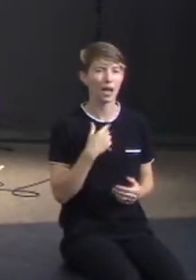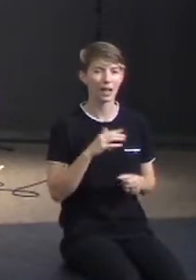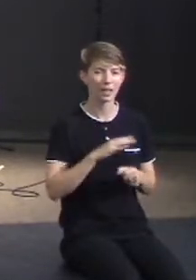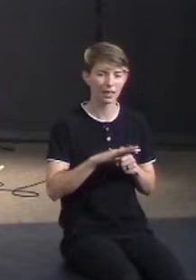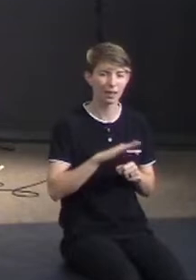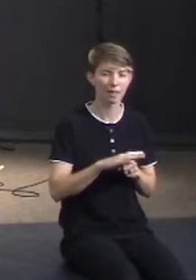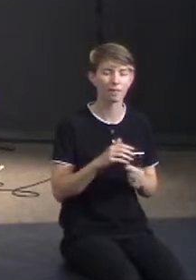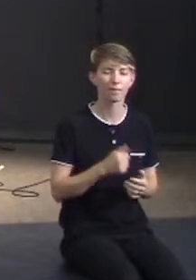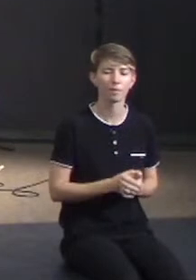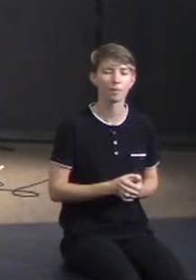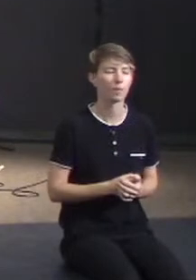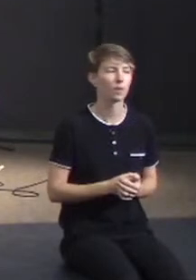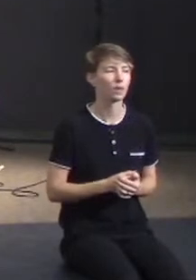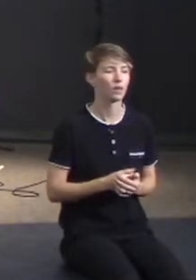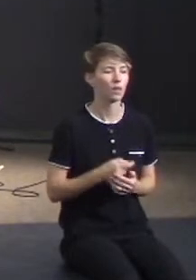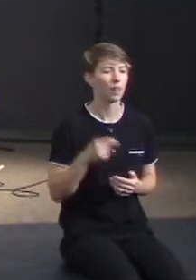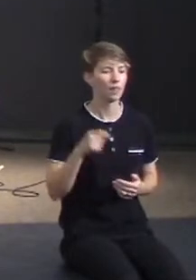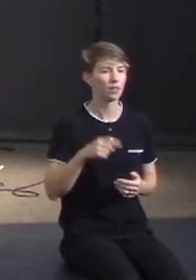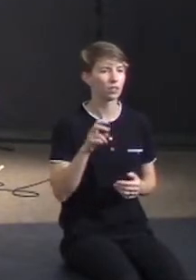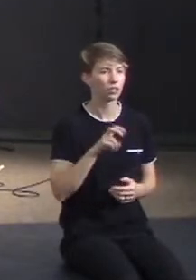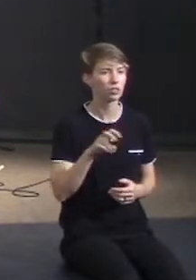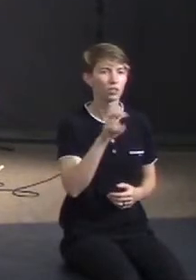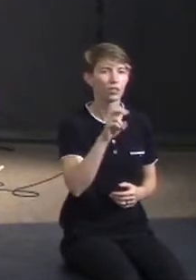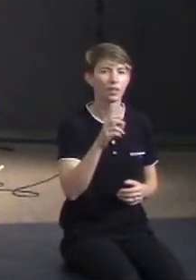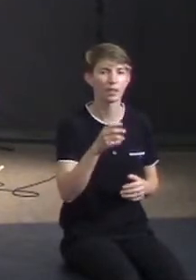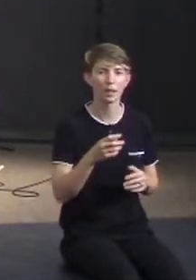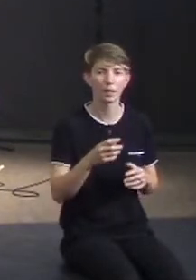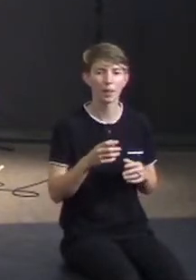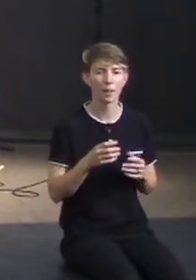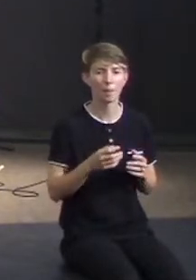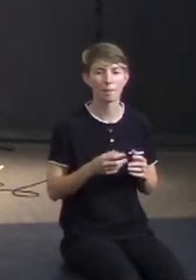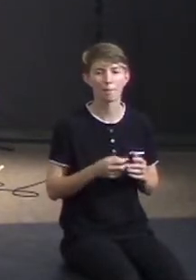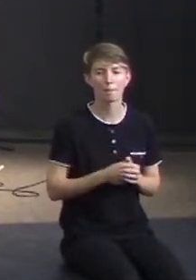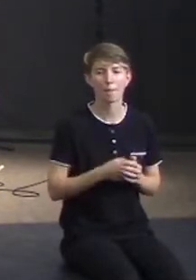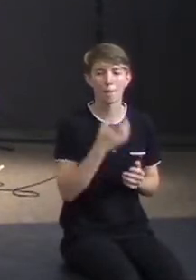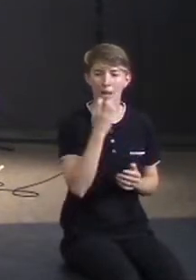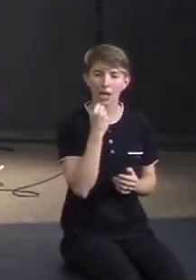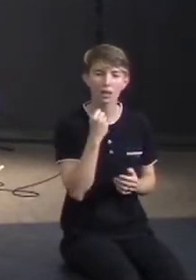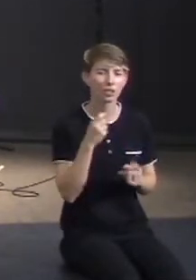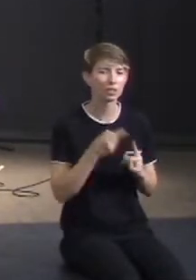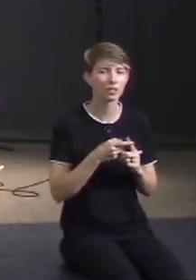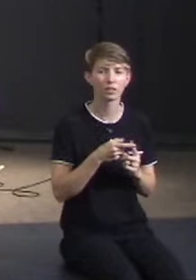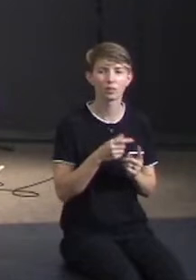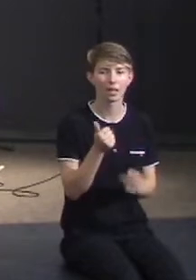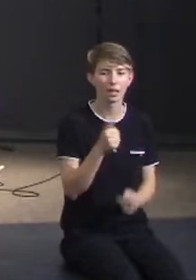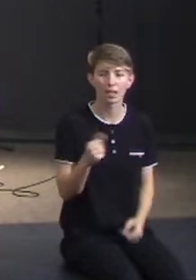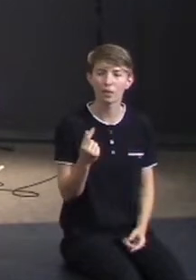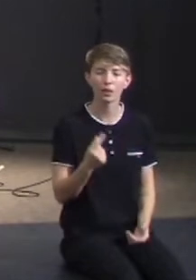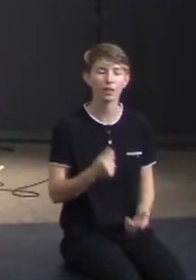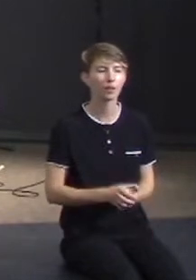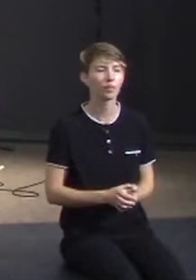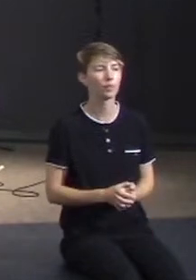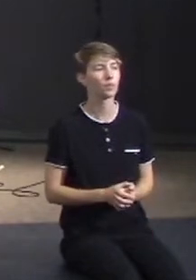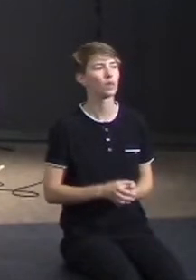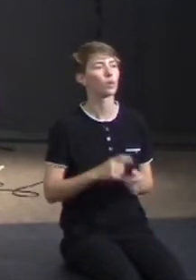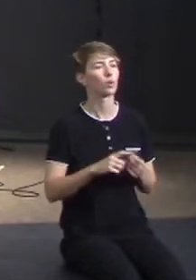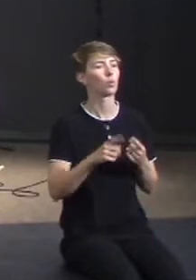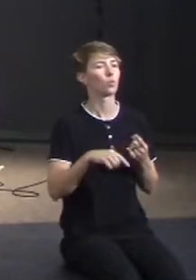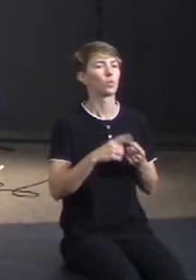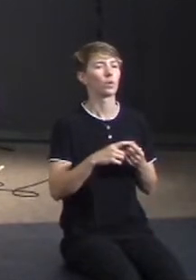Will this whole journey matter to anyone? When the armor's off, the persona changes. And you know this,